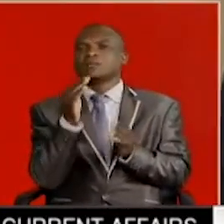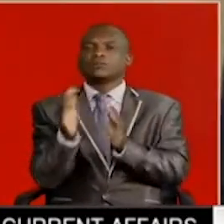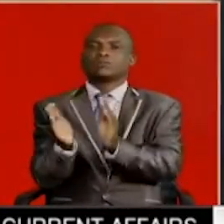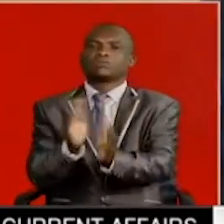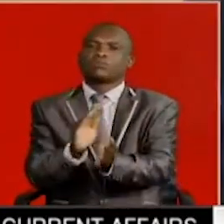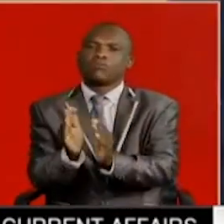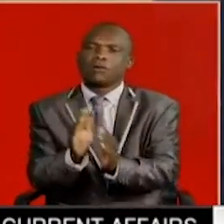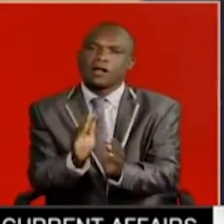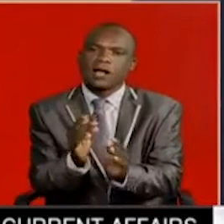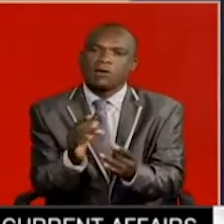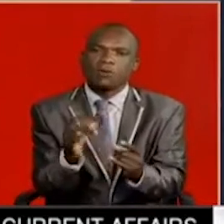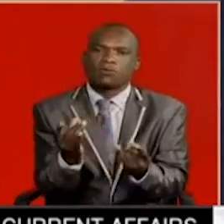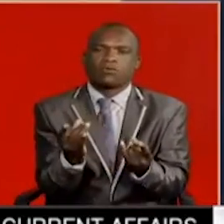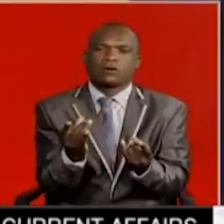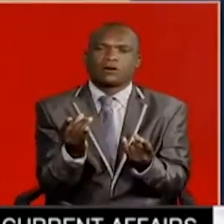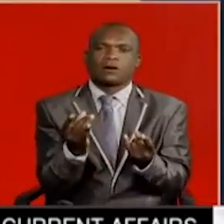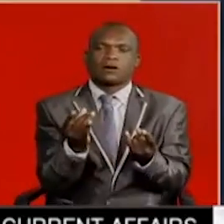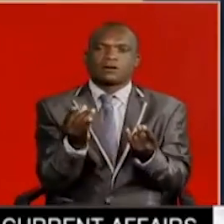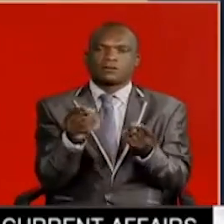the real